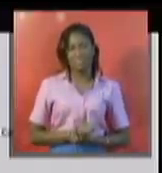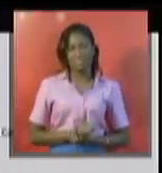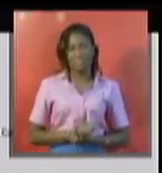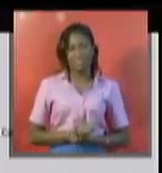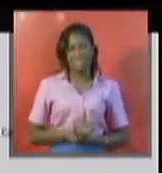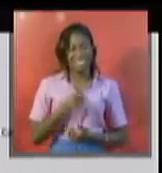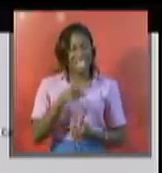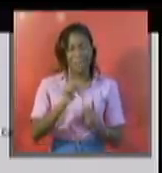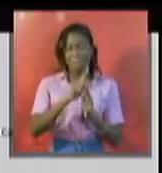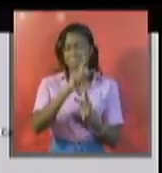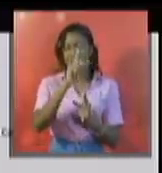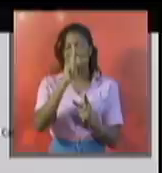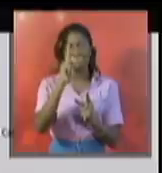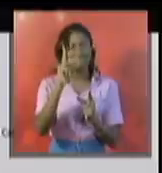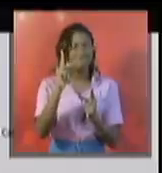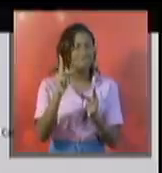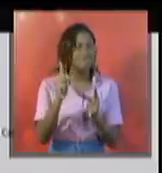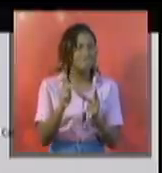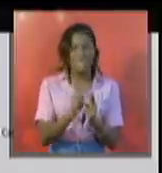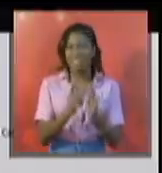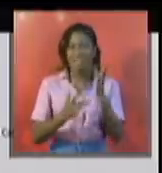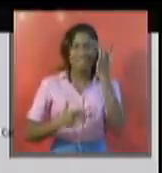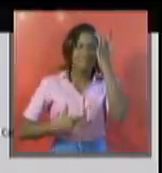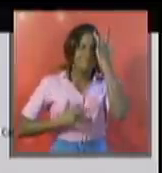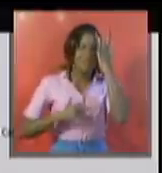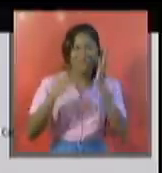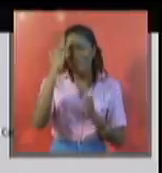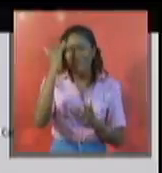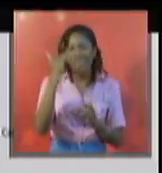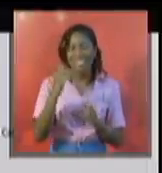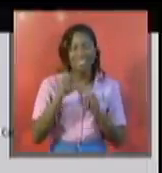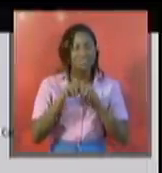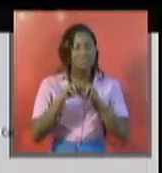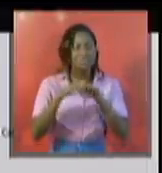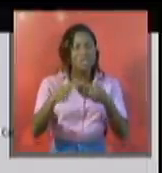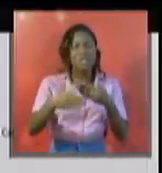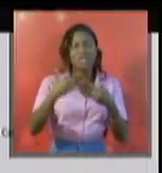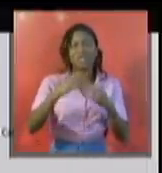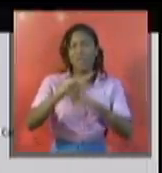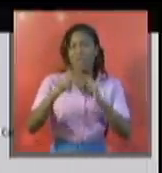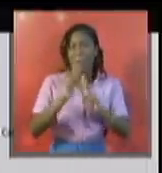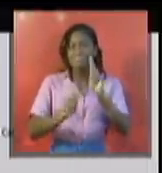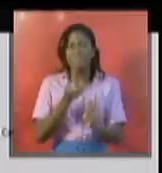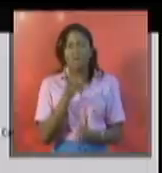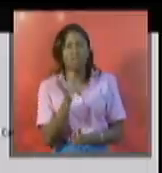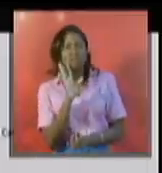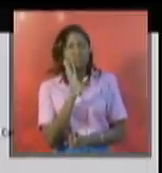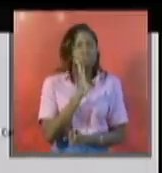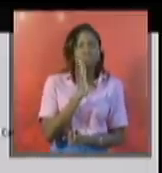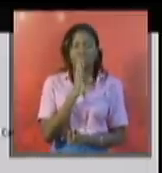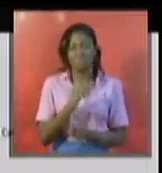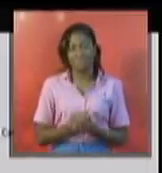perfect pandemic virus of our time. We are now living in the time of